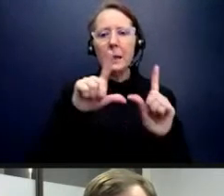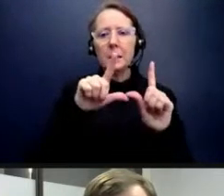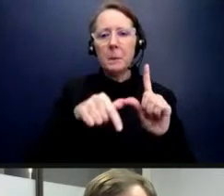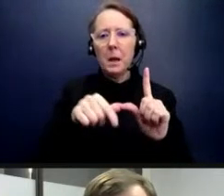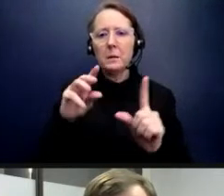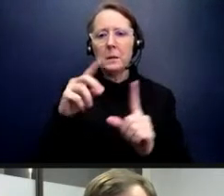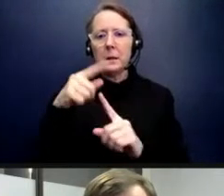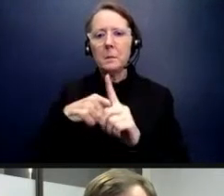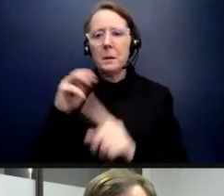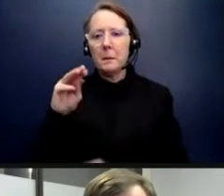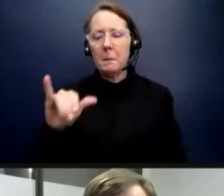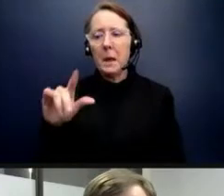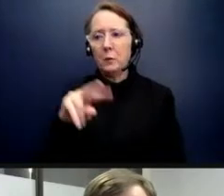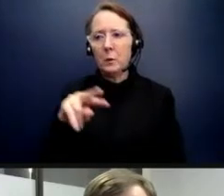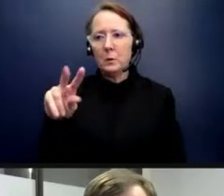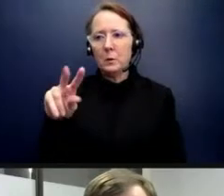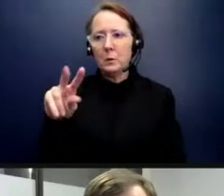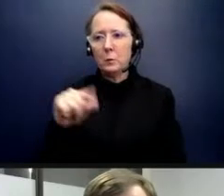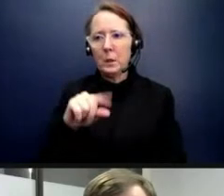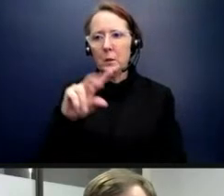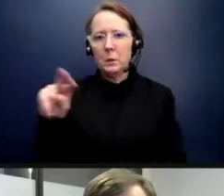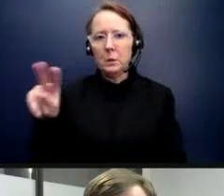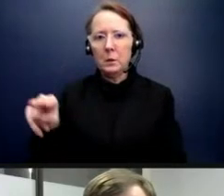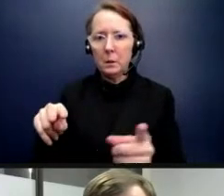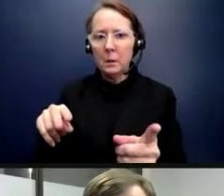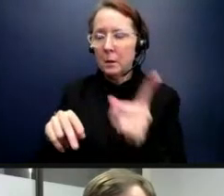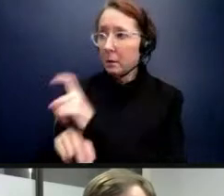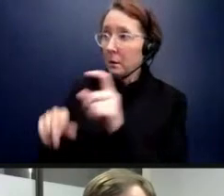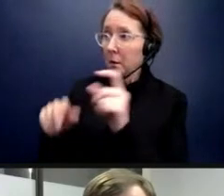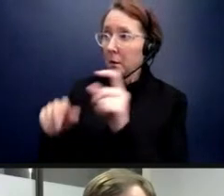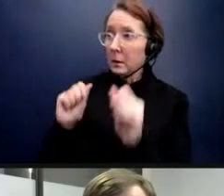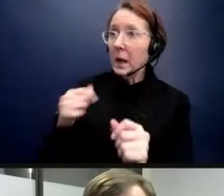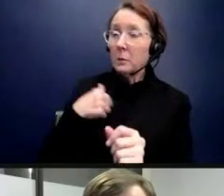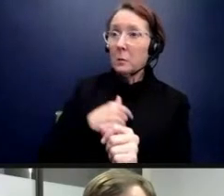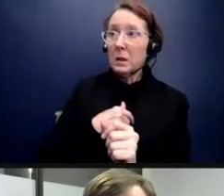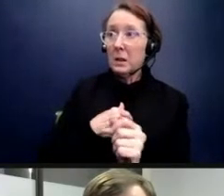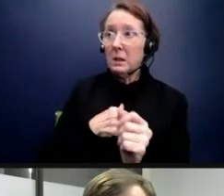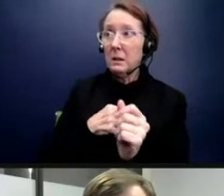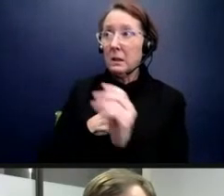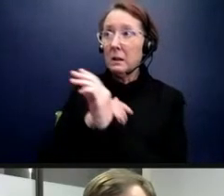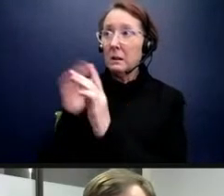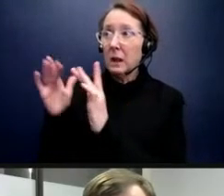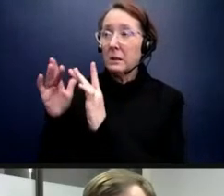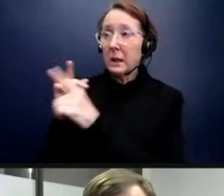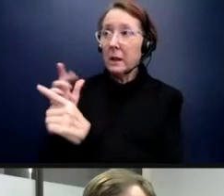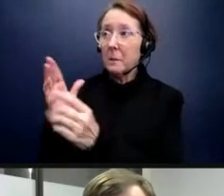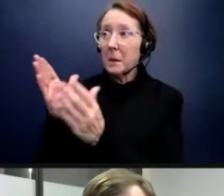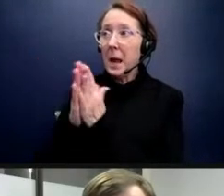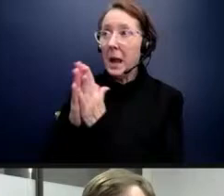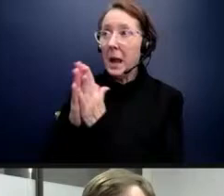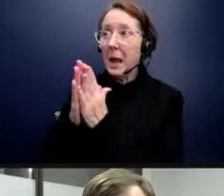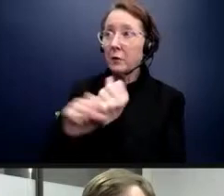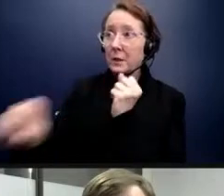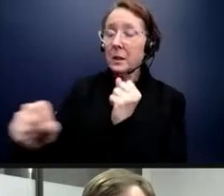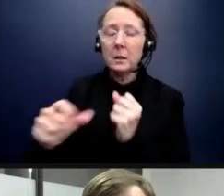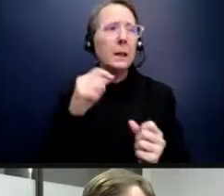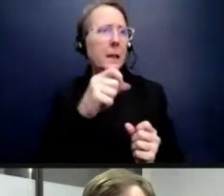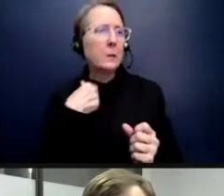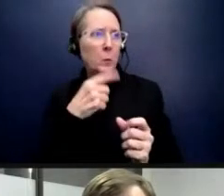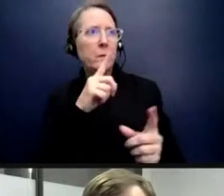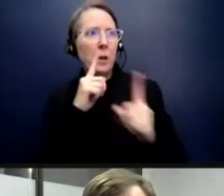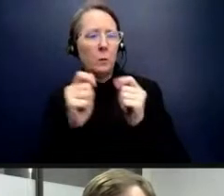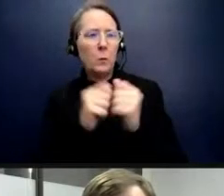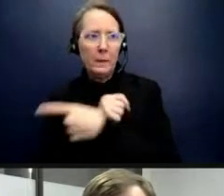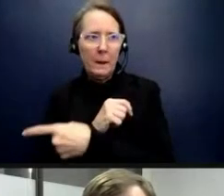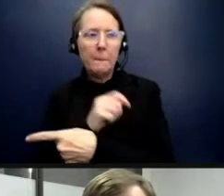want to belittle the point, but we can't go back and say, hey, extend it again for a year because we need it. We have had conversations with them. We